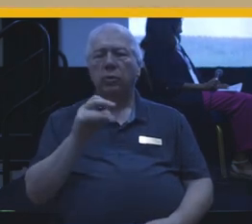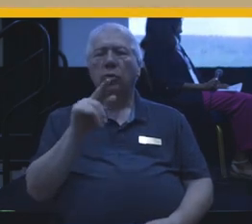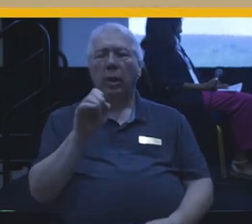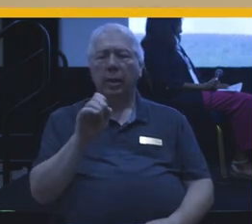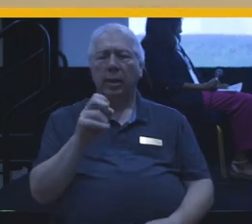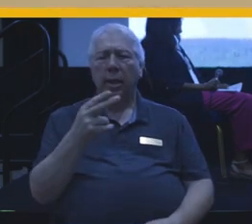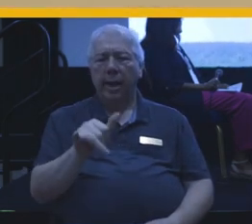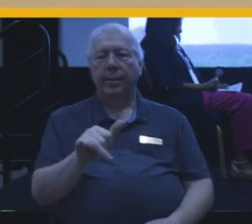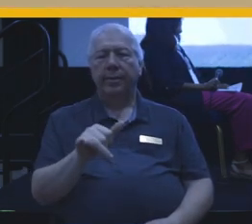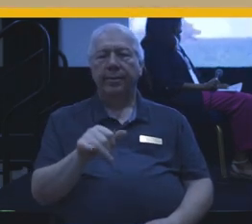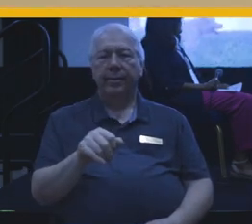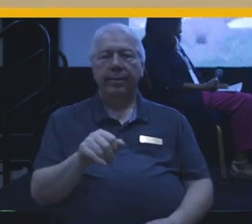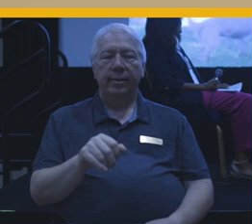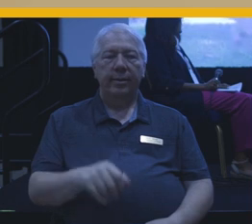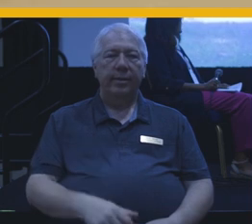Charlie.